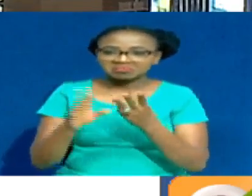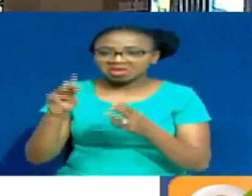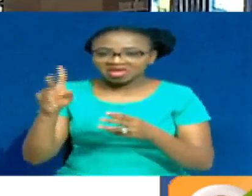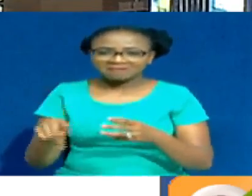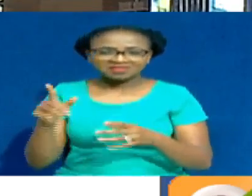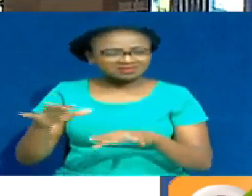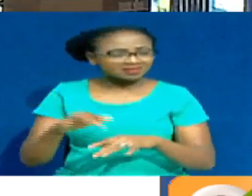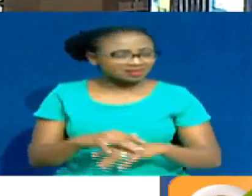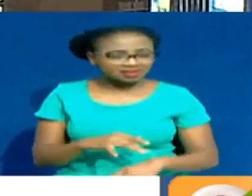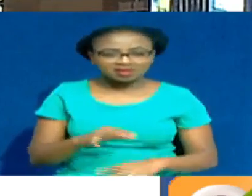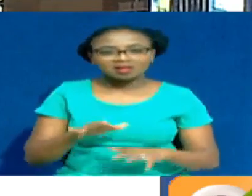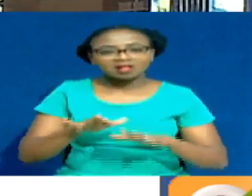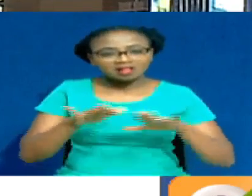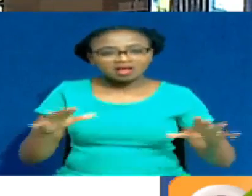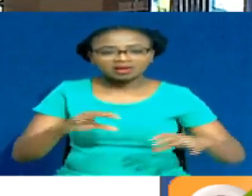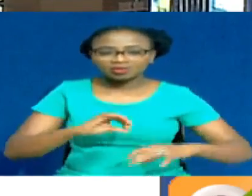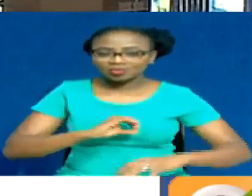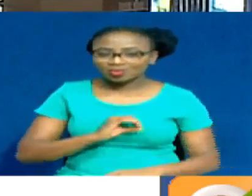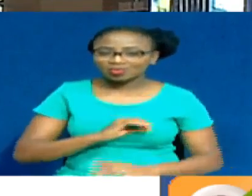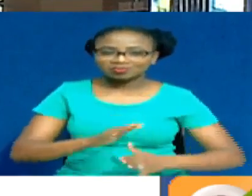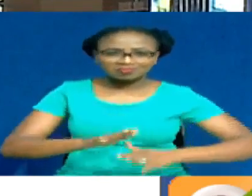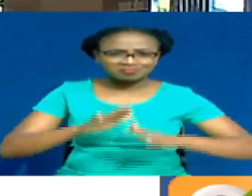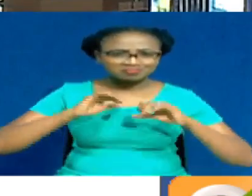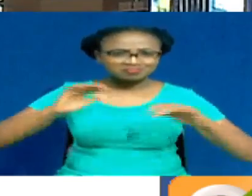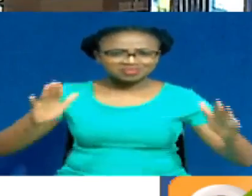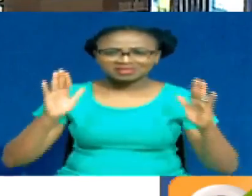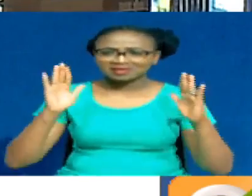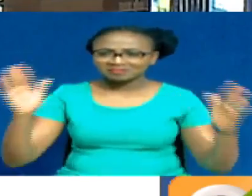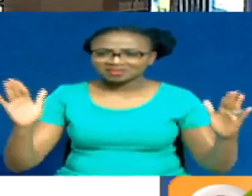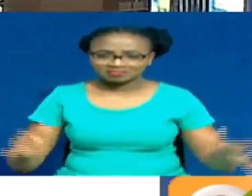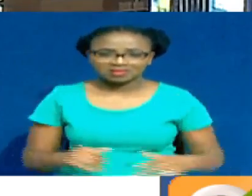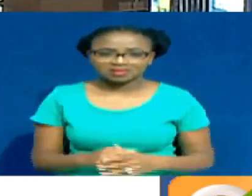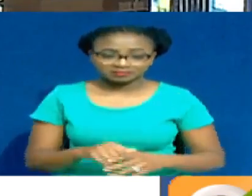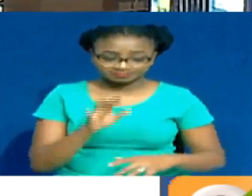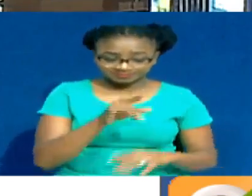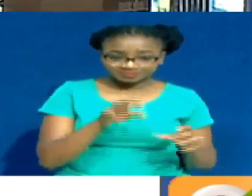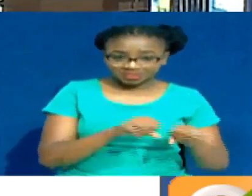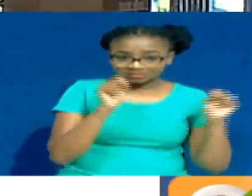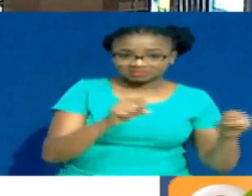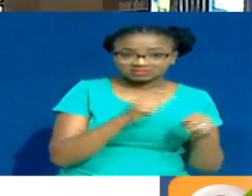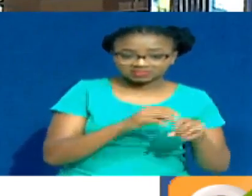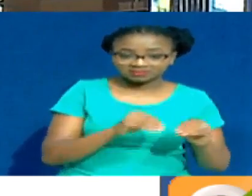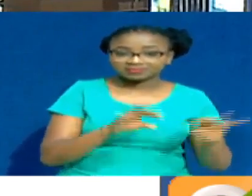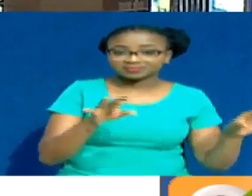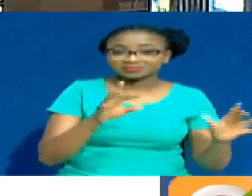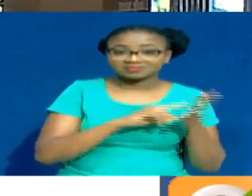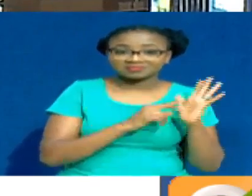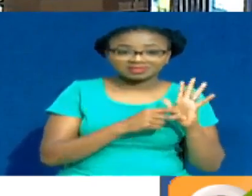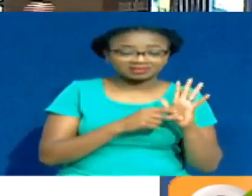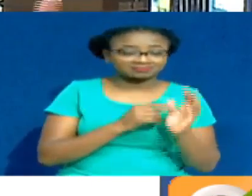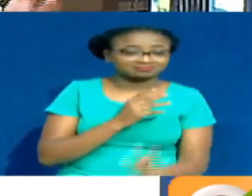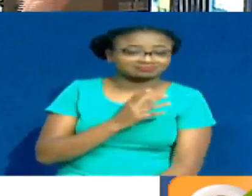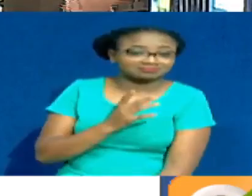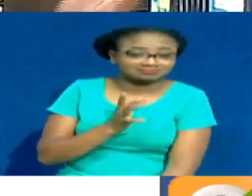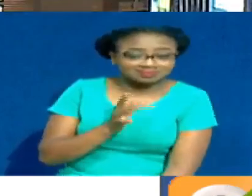some of the biggest landowners in this country. And as you continue to roll out this system, Madam CS, how sure are Kenyans that